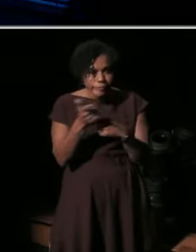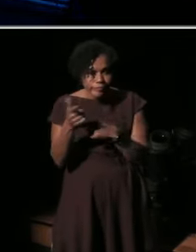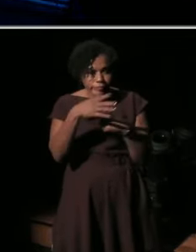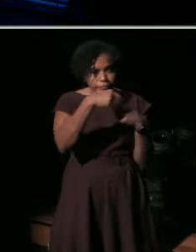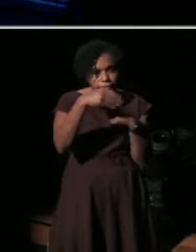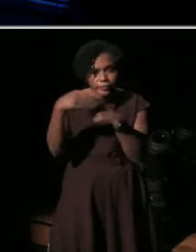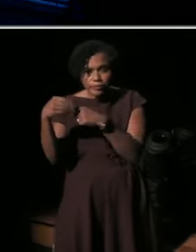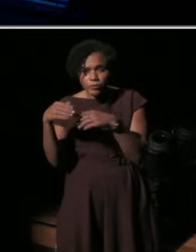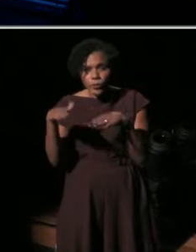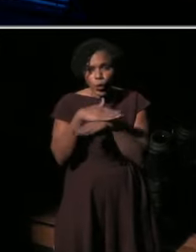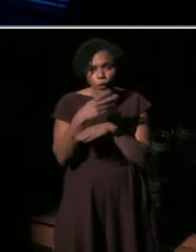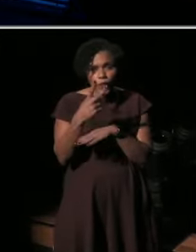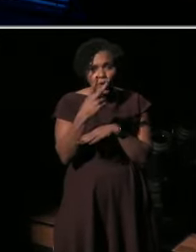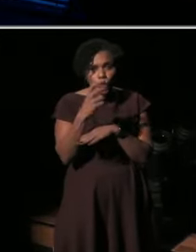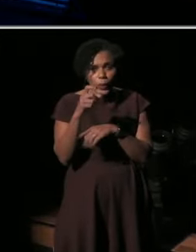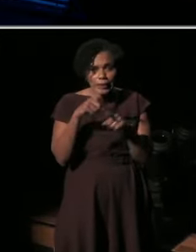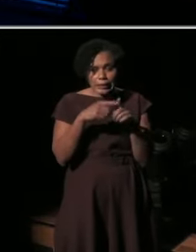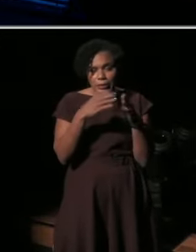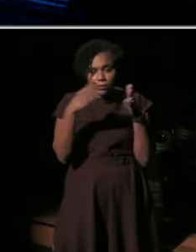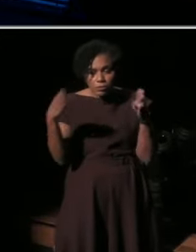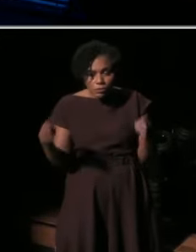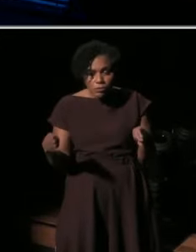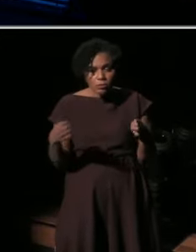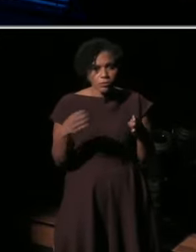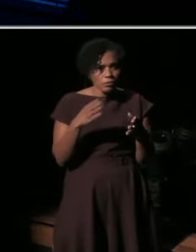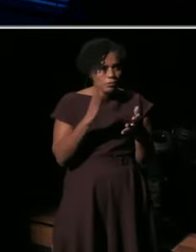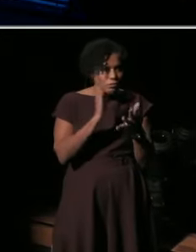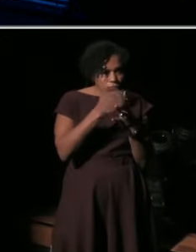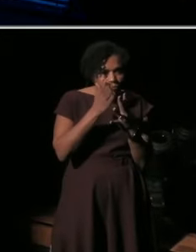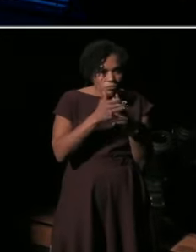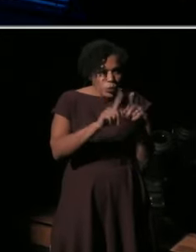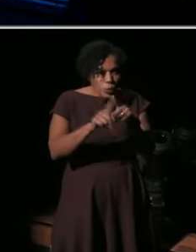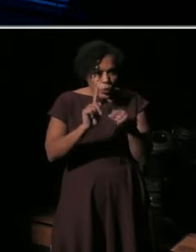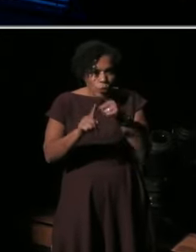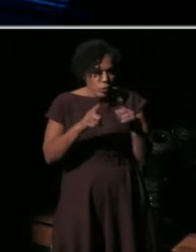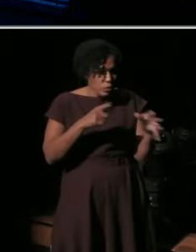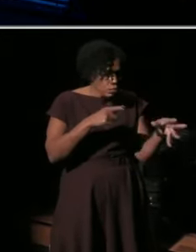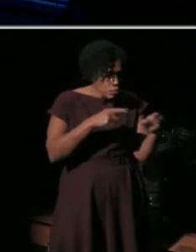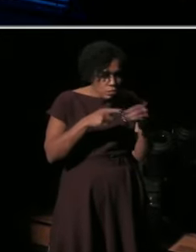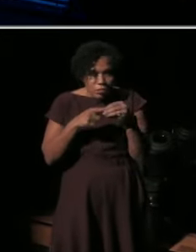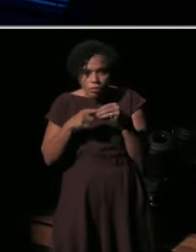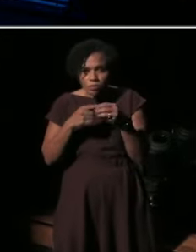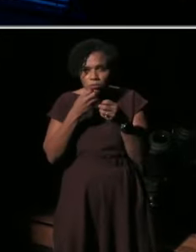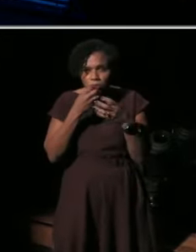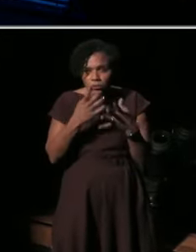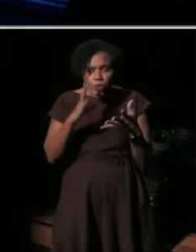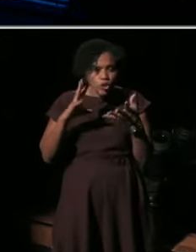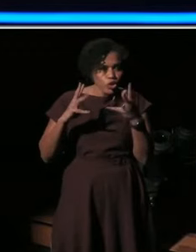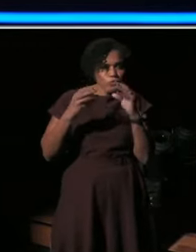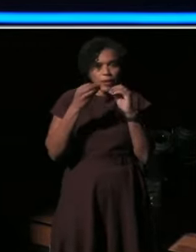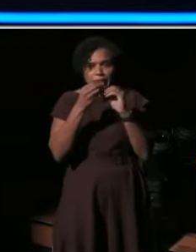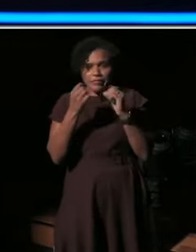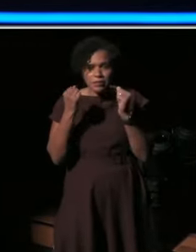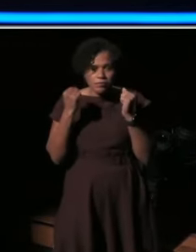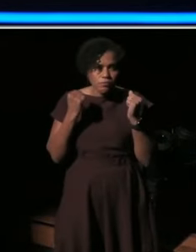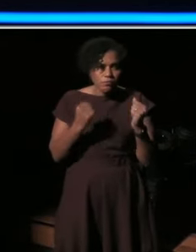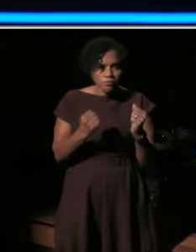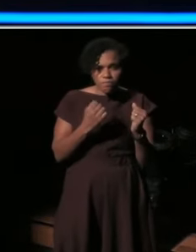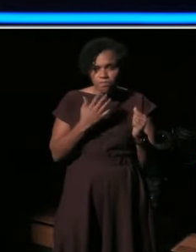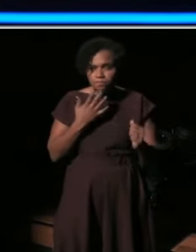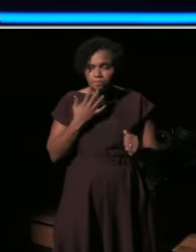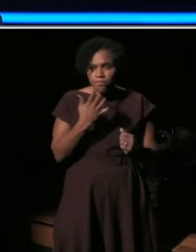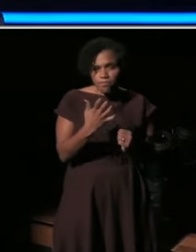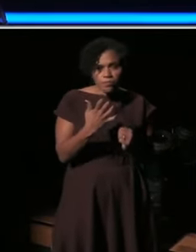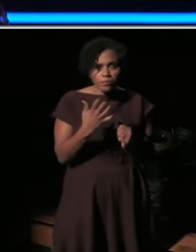decades with amazing access, this series is a fascinating story of creativity, persistence, grit, and